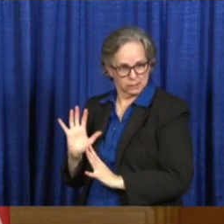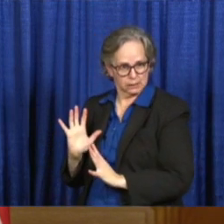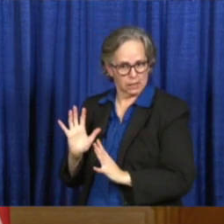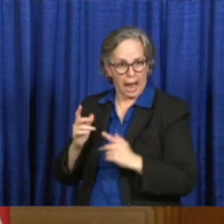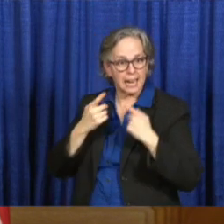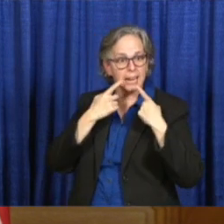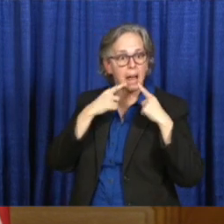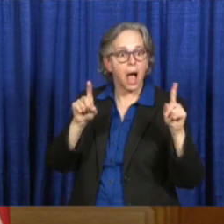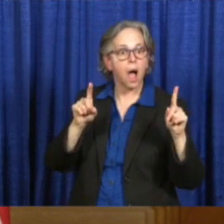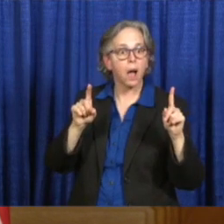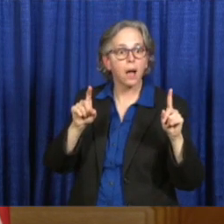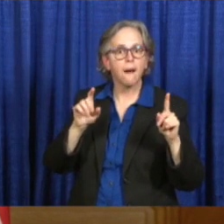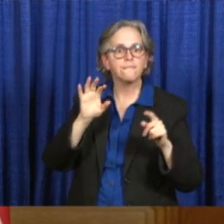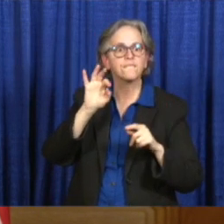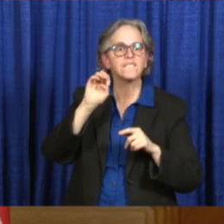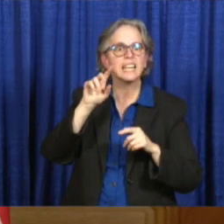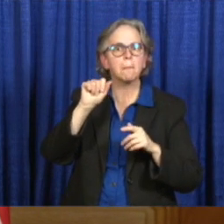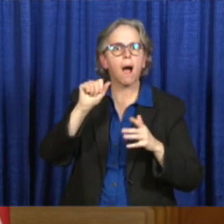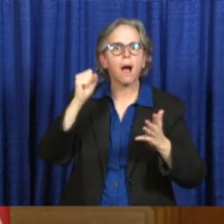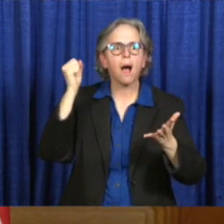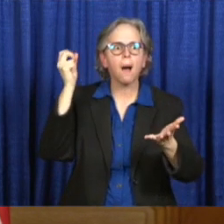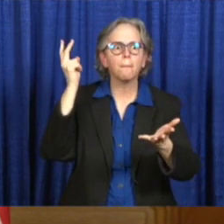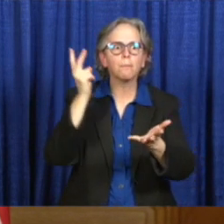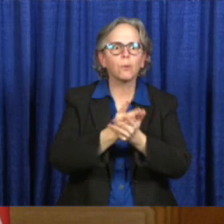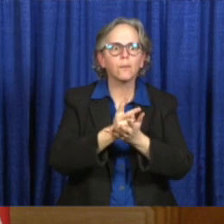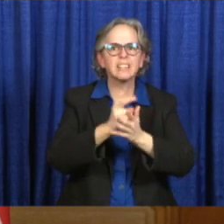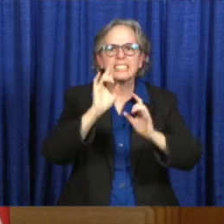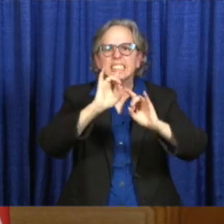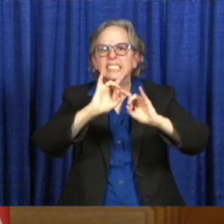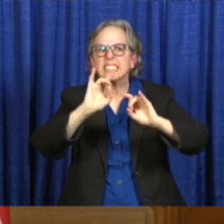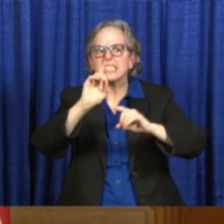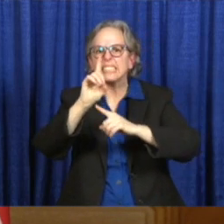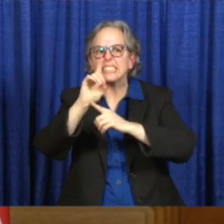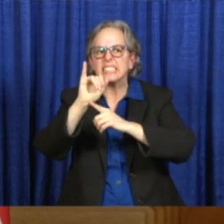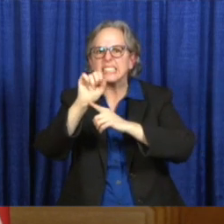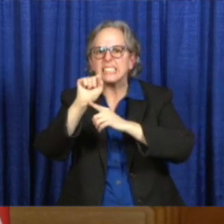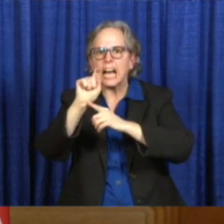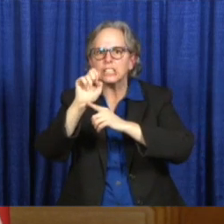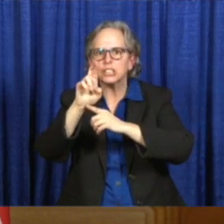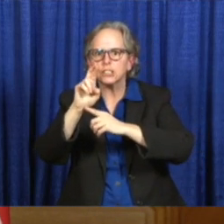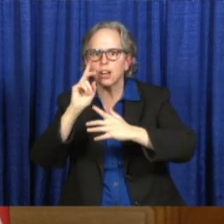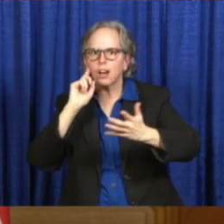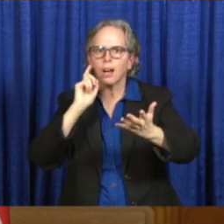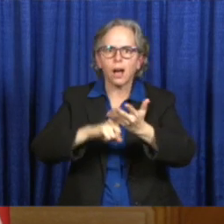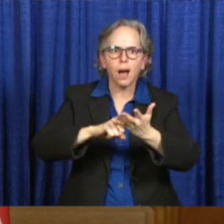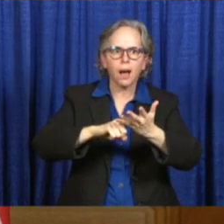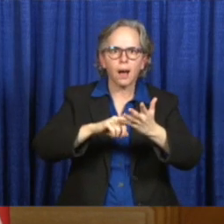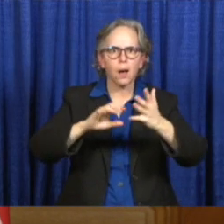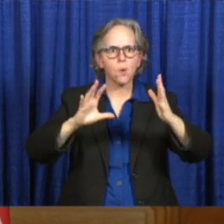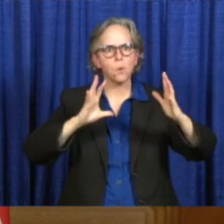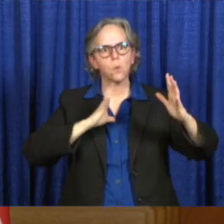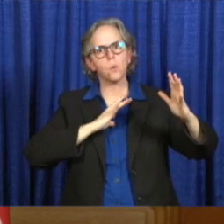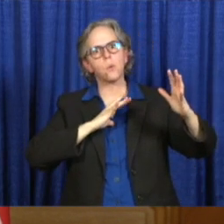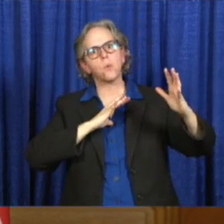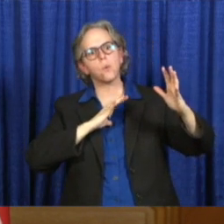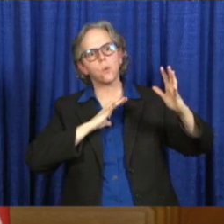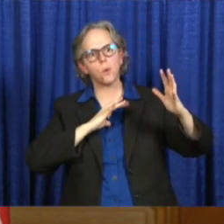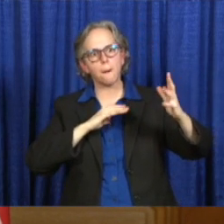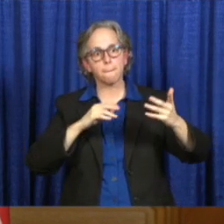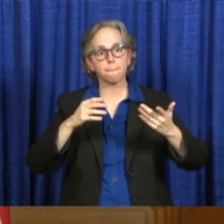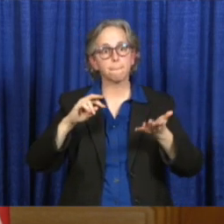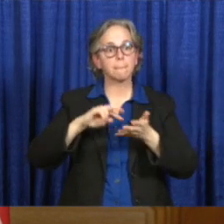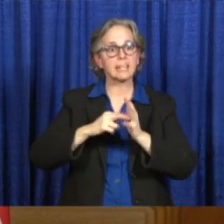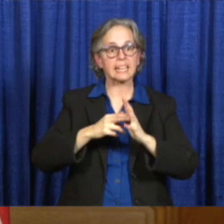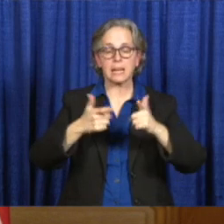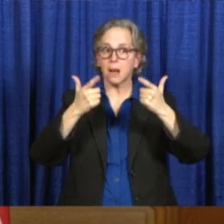very happy about that. This is what's called a major presidential disaster declaration approved by the